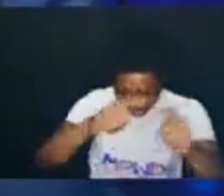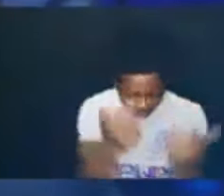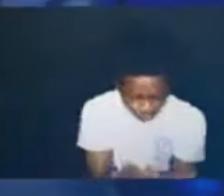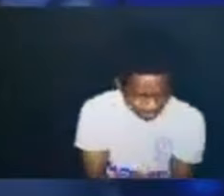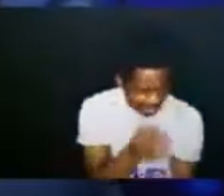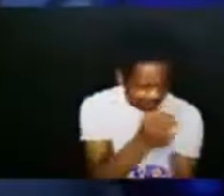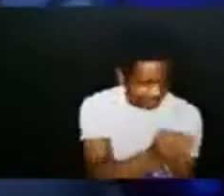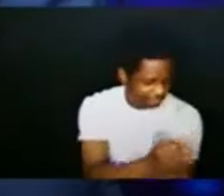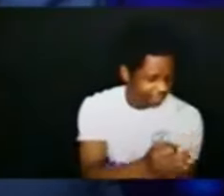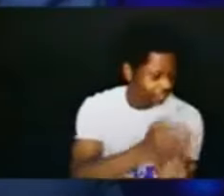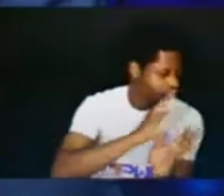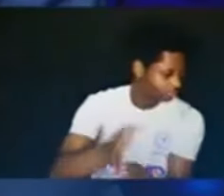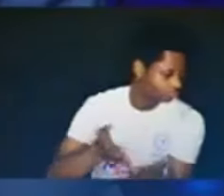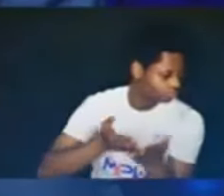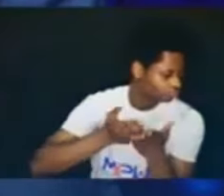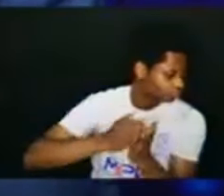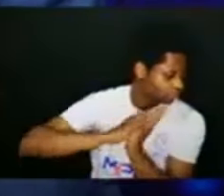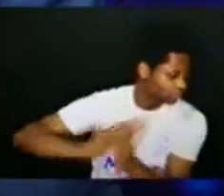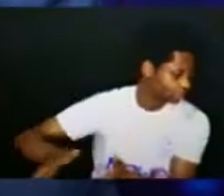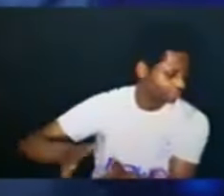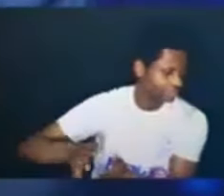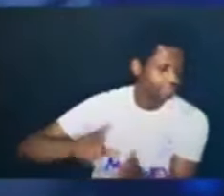spirits and things taught by demons.